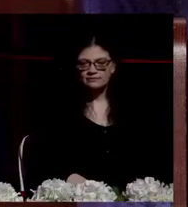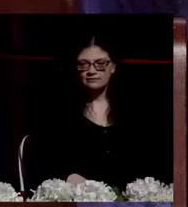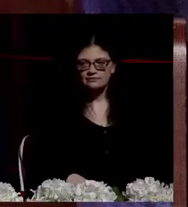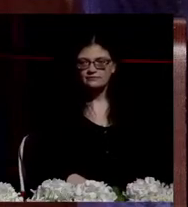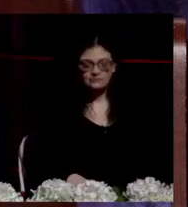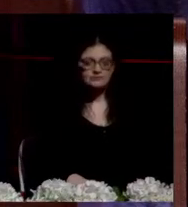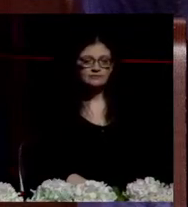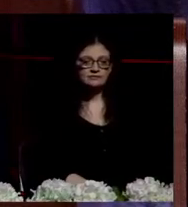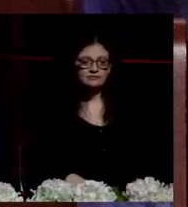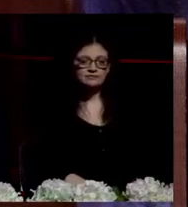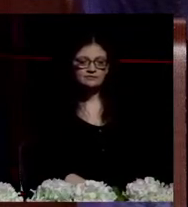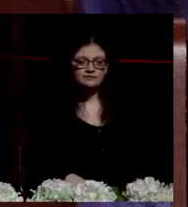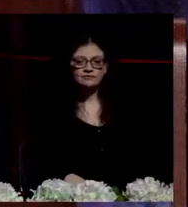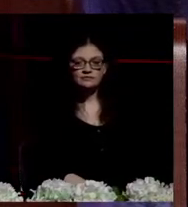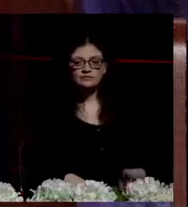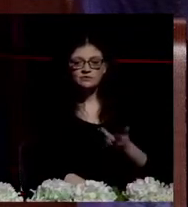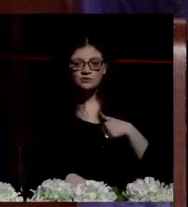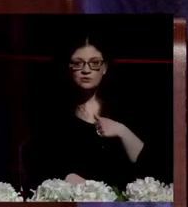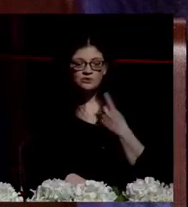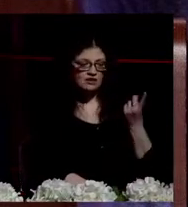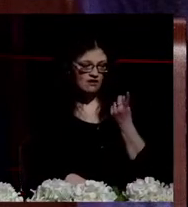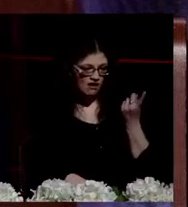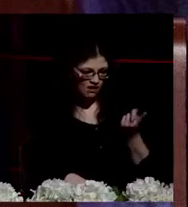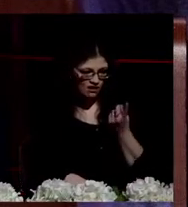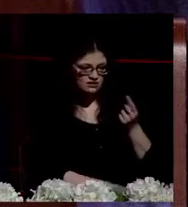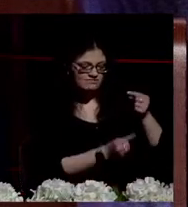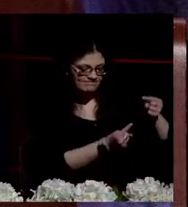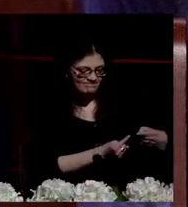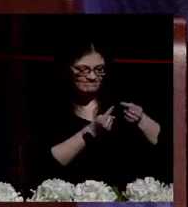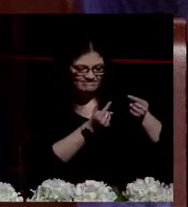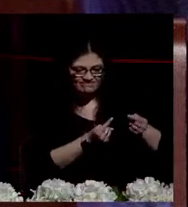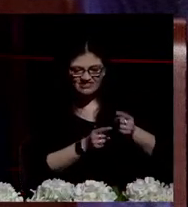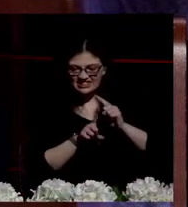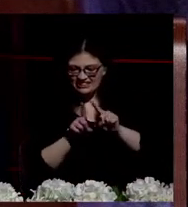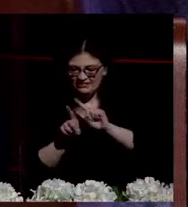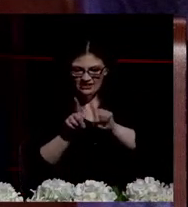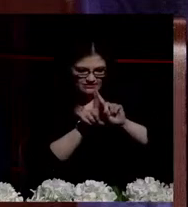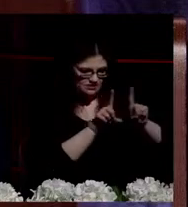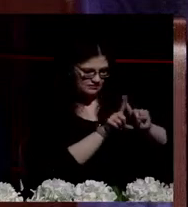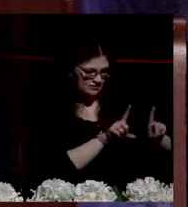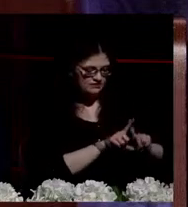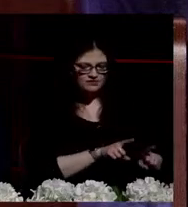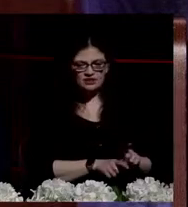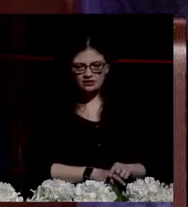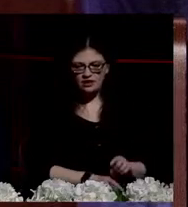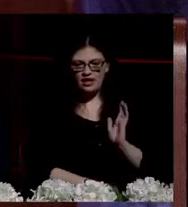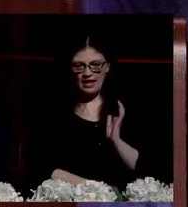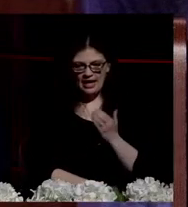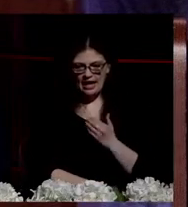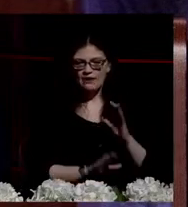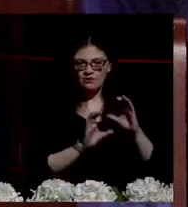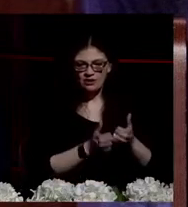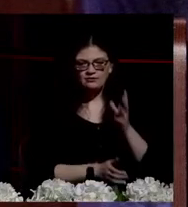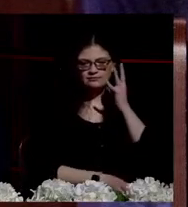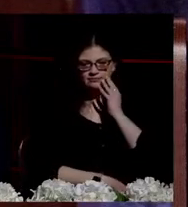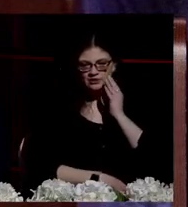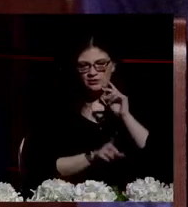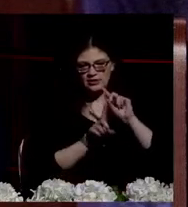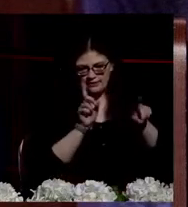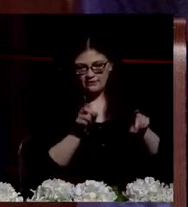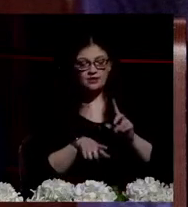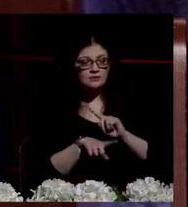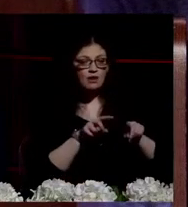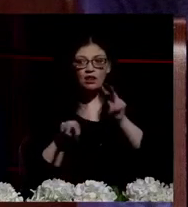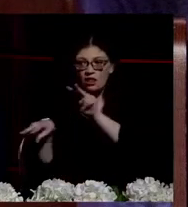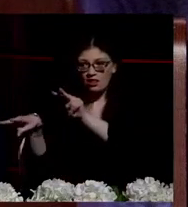We all took different roads to make it here, with different challenges and setbacks, as our class experienced very much in the past 4 years. But look